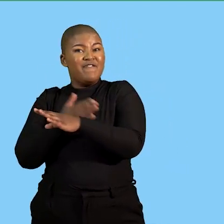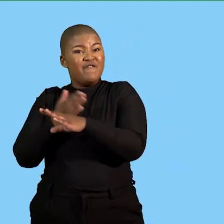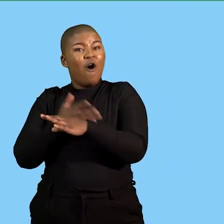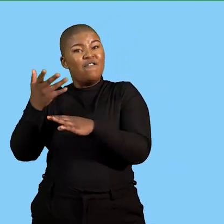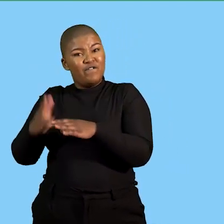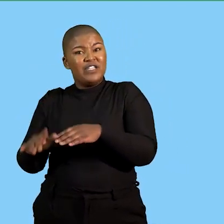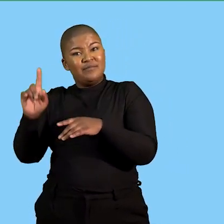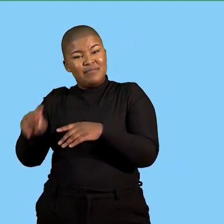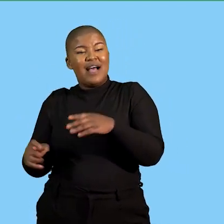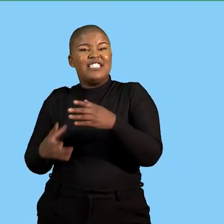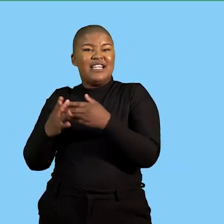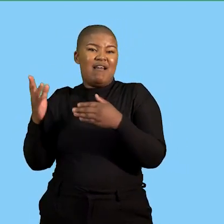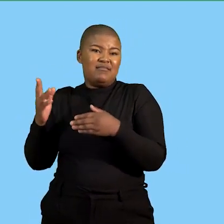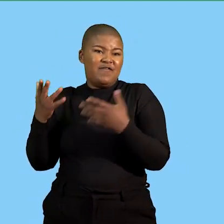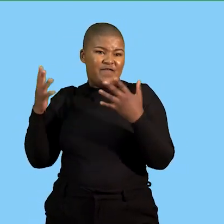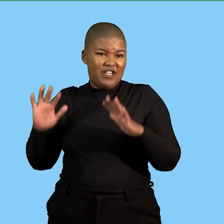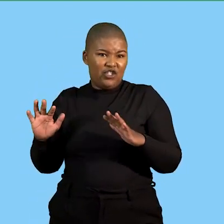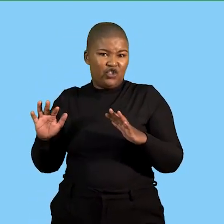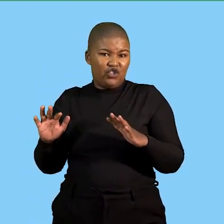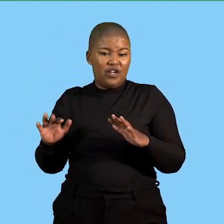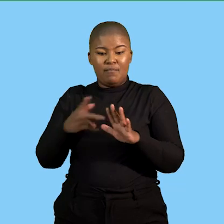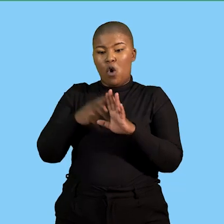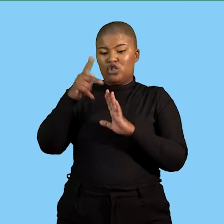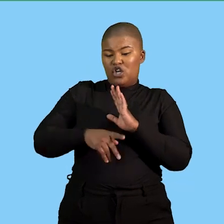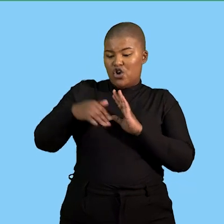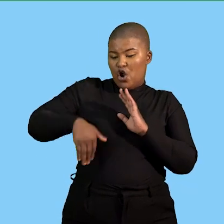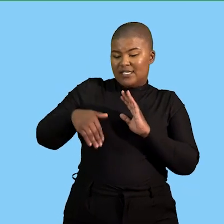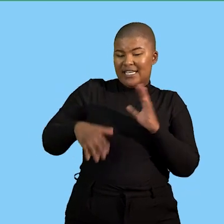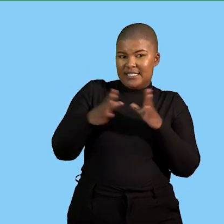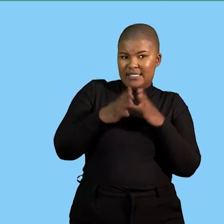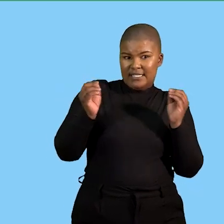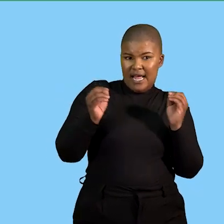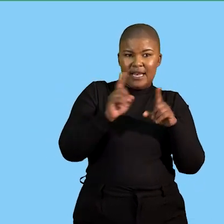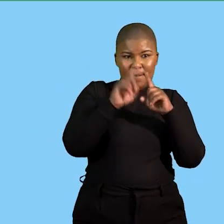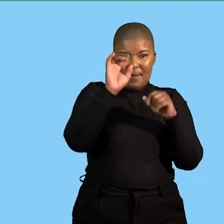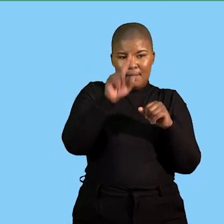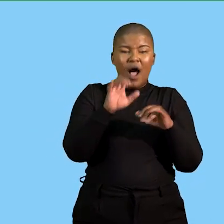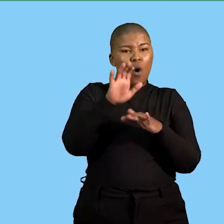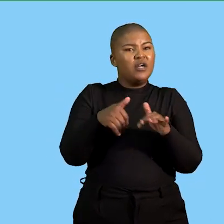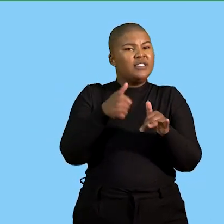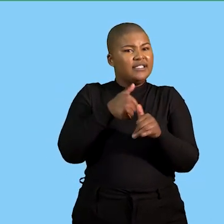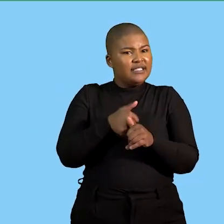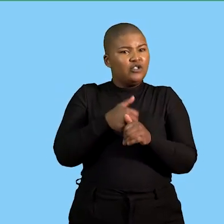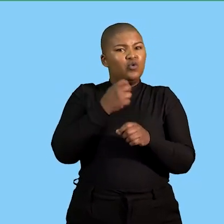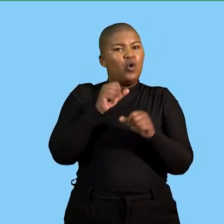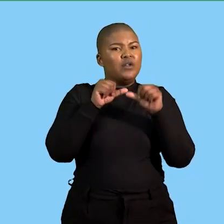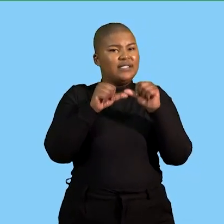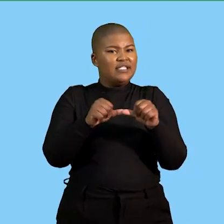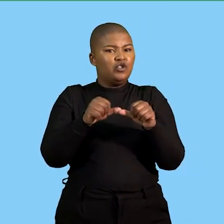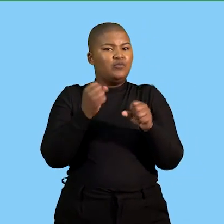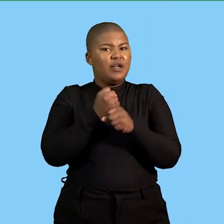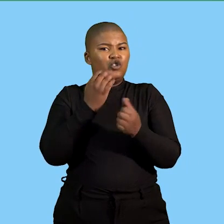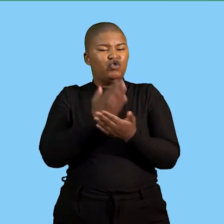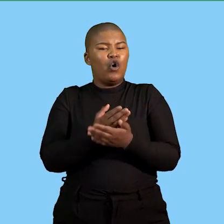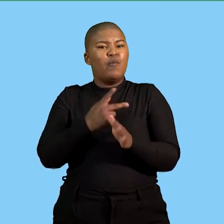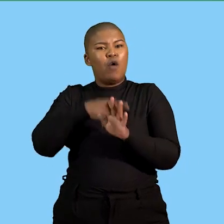the project is not done, but it's a phase where they are about to complete the